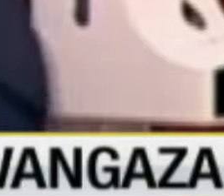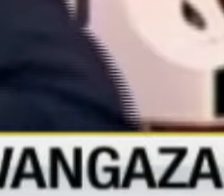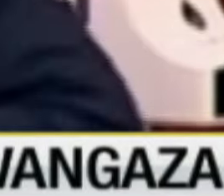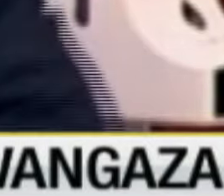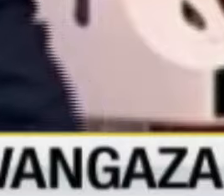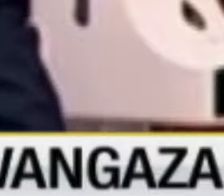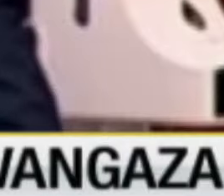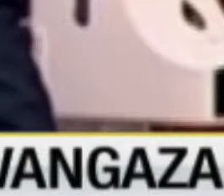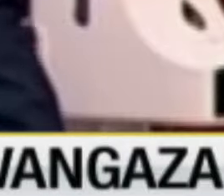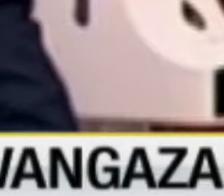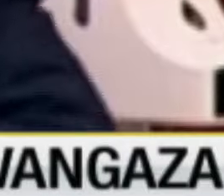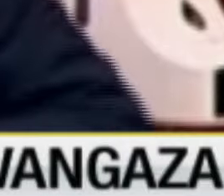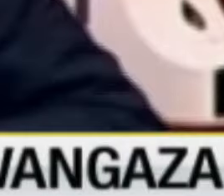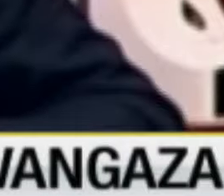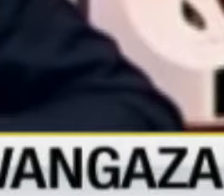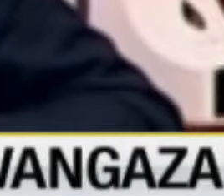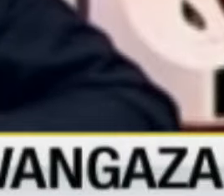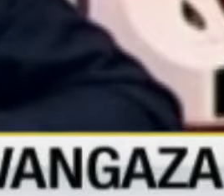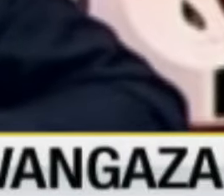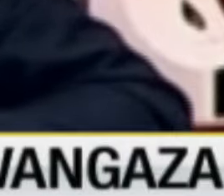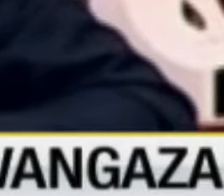from office.